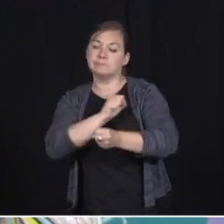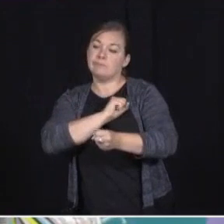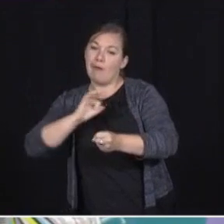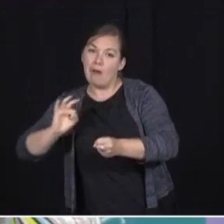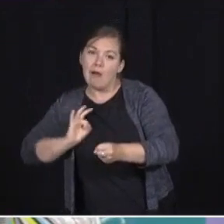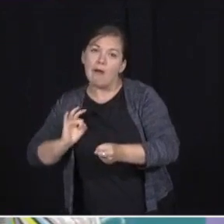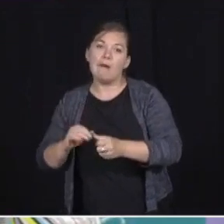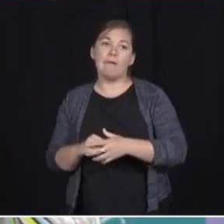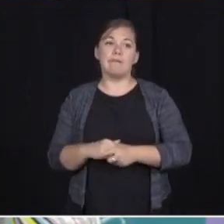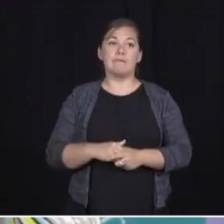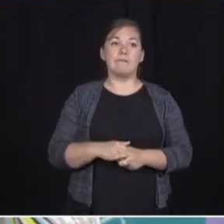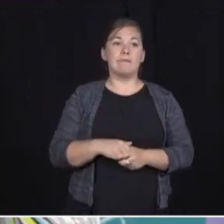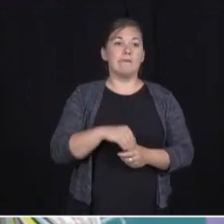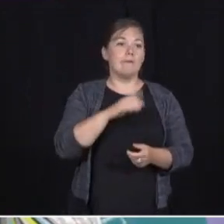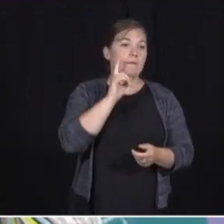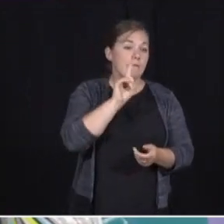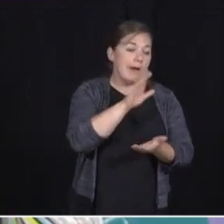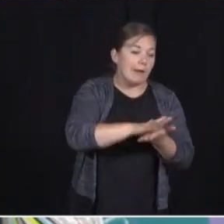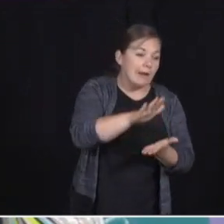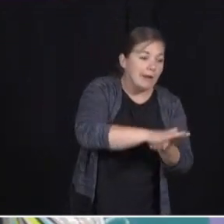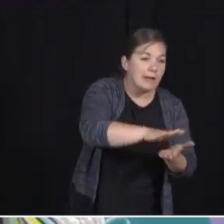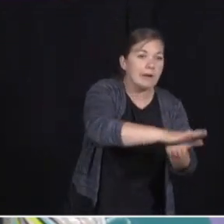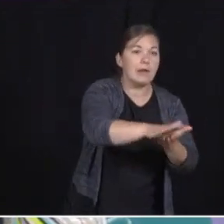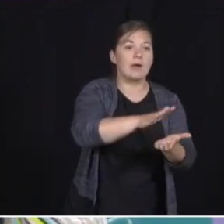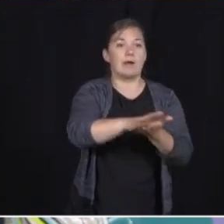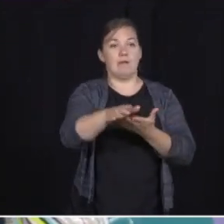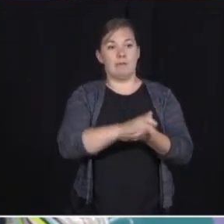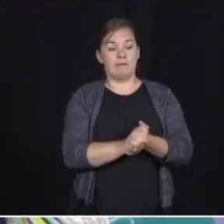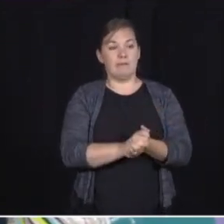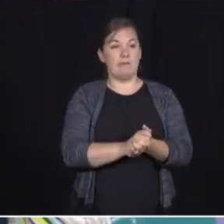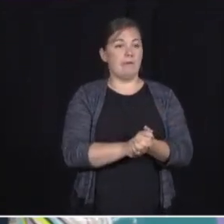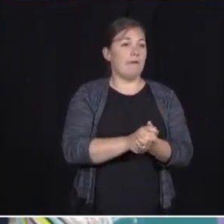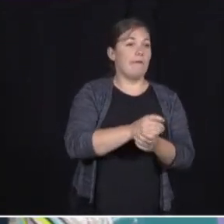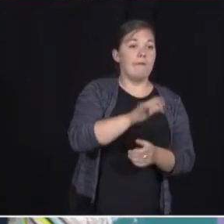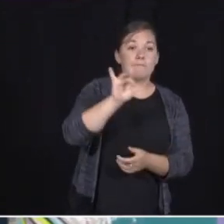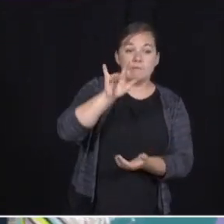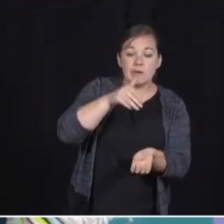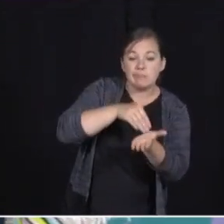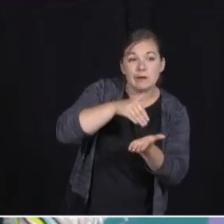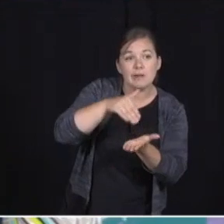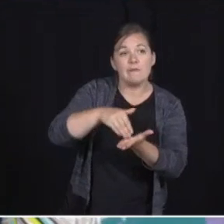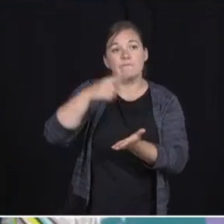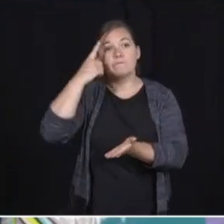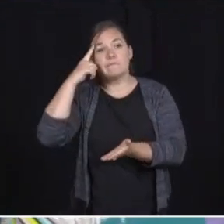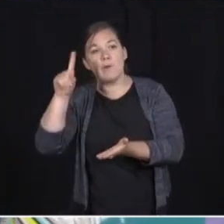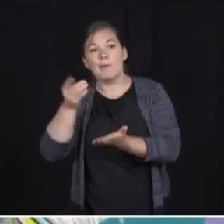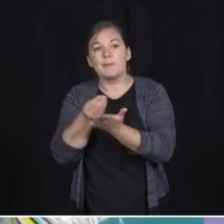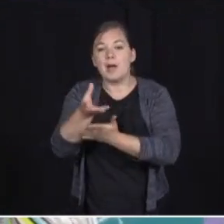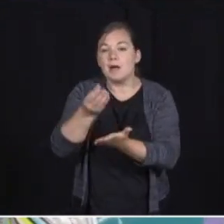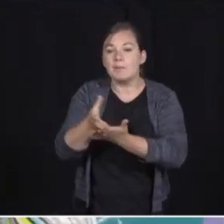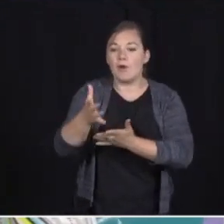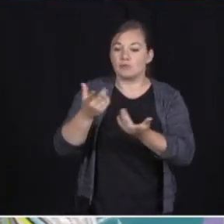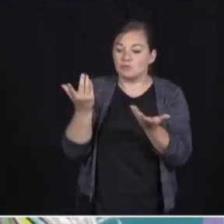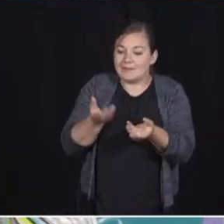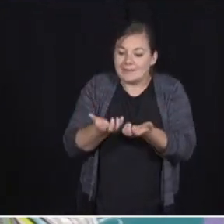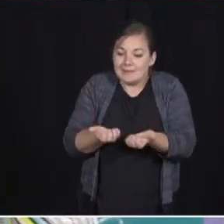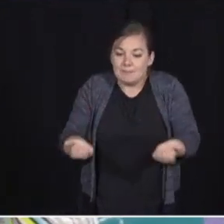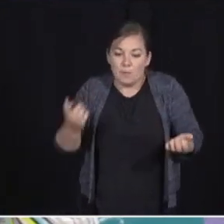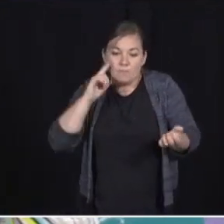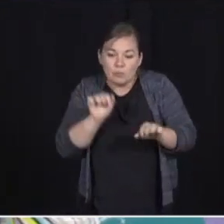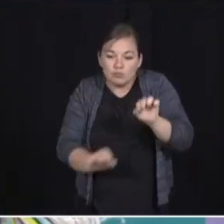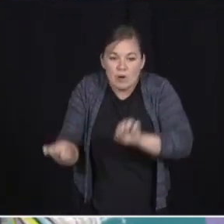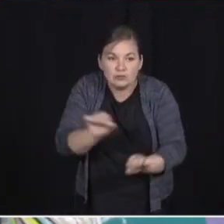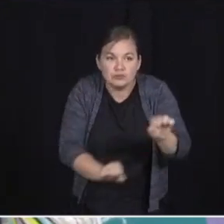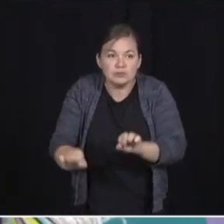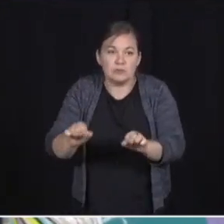for cleaning, and then another $25 million for cleaning services as well. So we're pouring the money in there. But I'm the first to